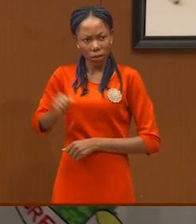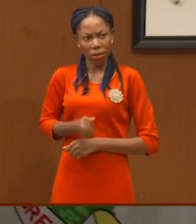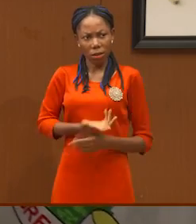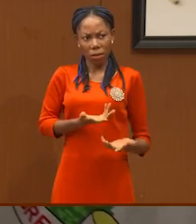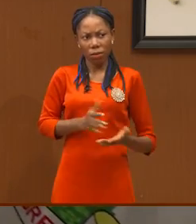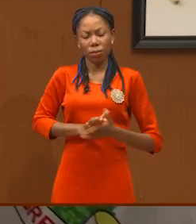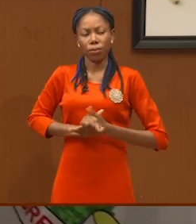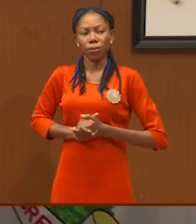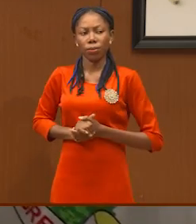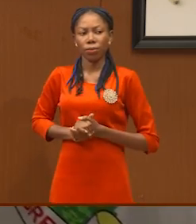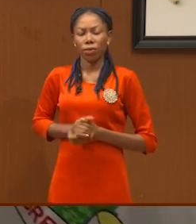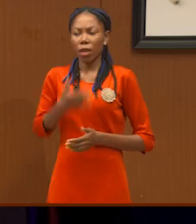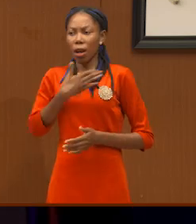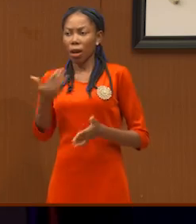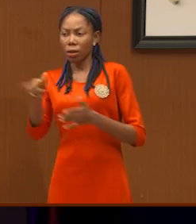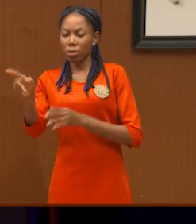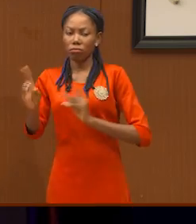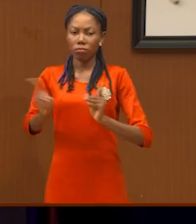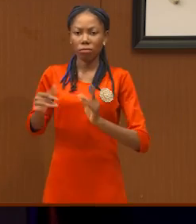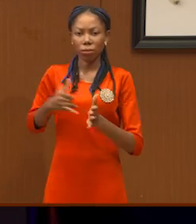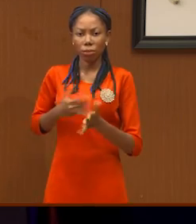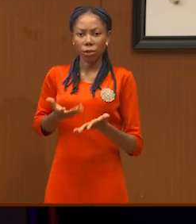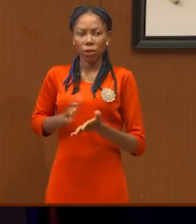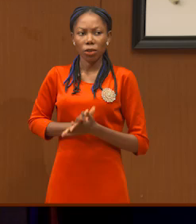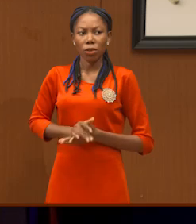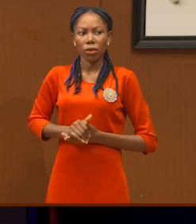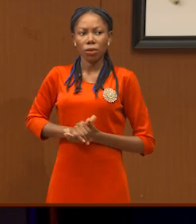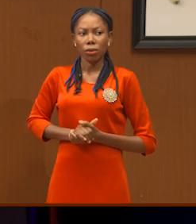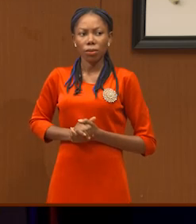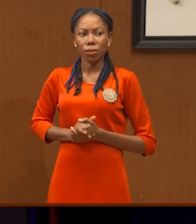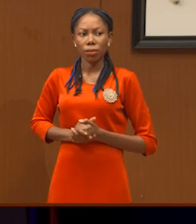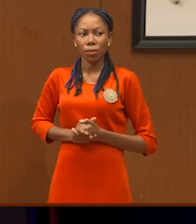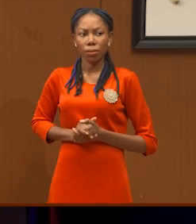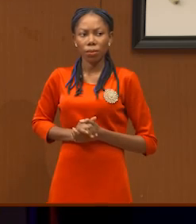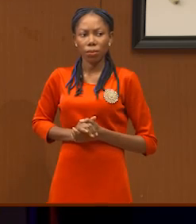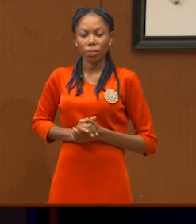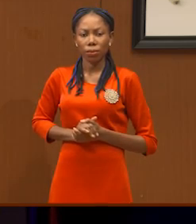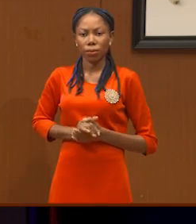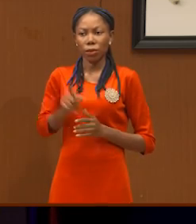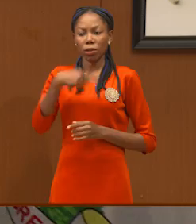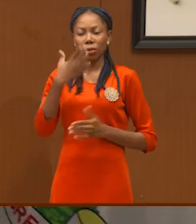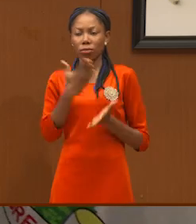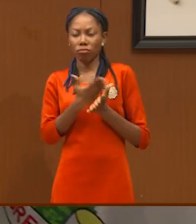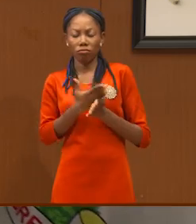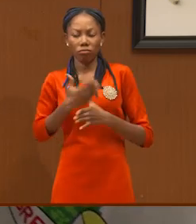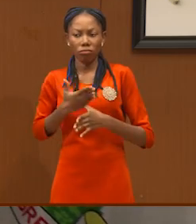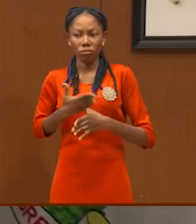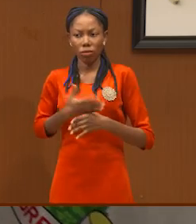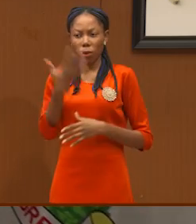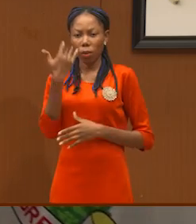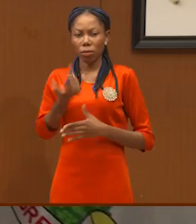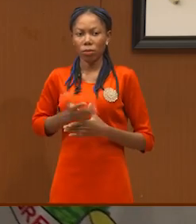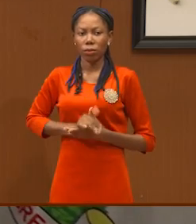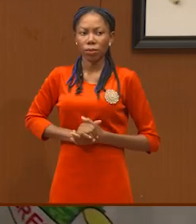that assistance. Okay. And he did. Okay. Yes, ma'am. So stop interrupting me. Okay. And let it be the last time.